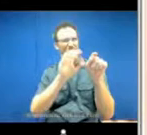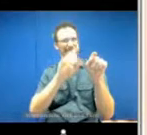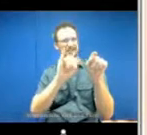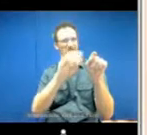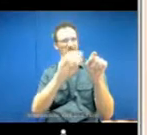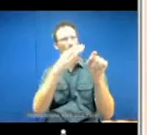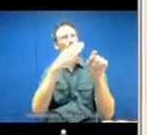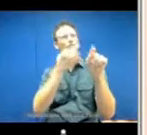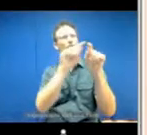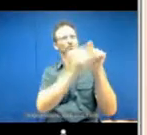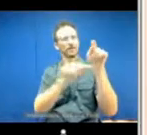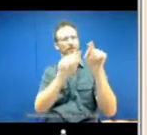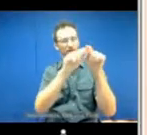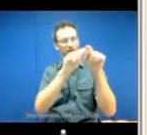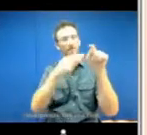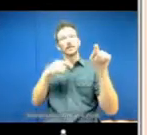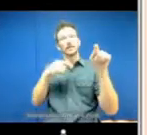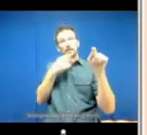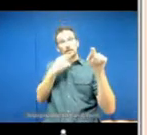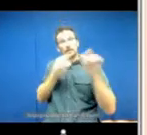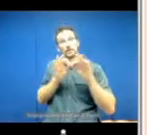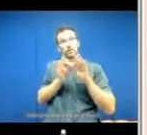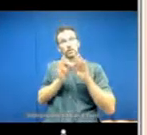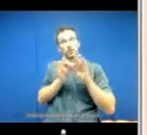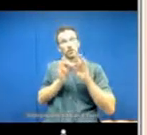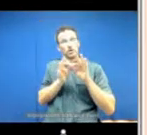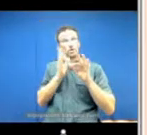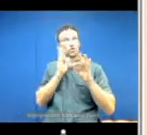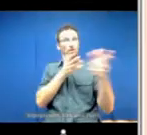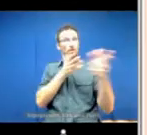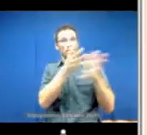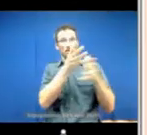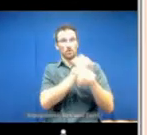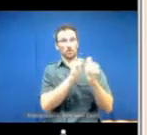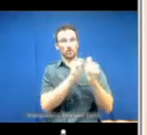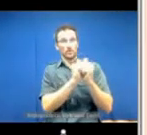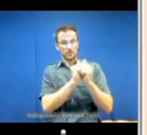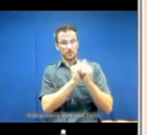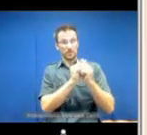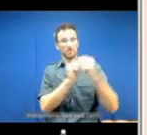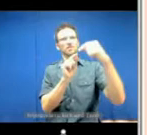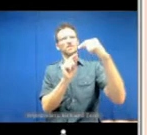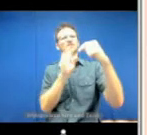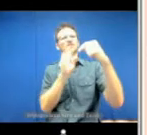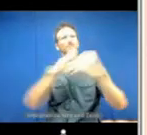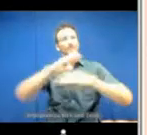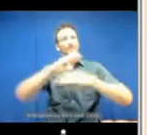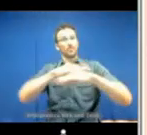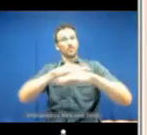source language, would be across the table, probably where that camera is.